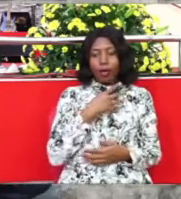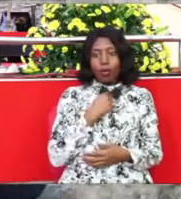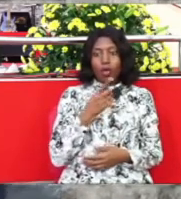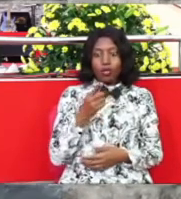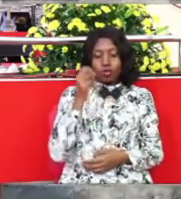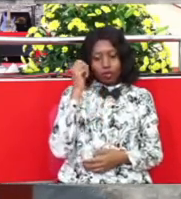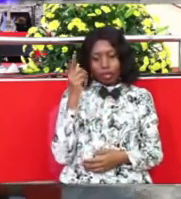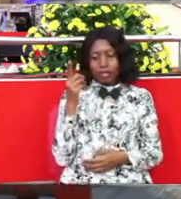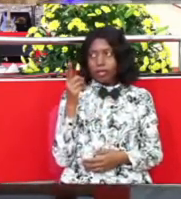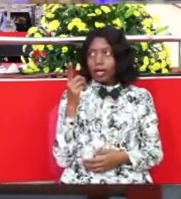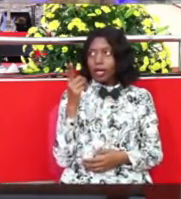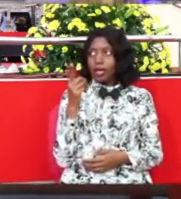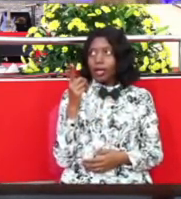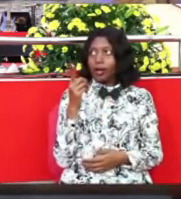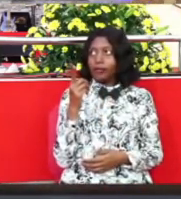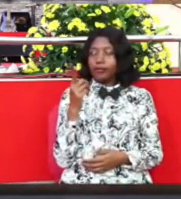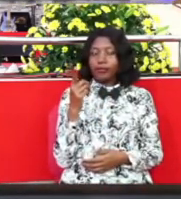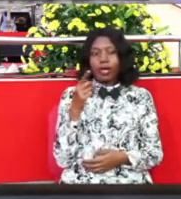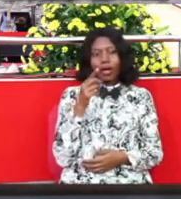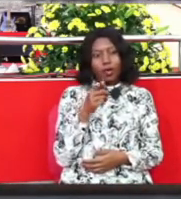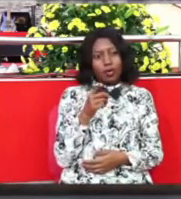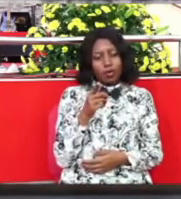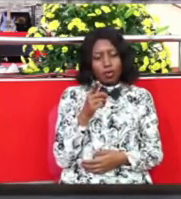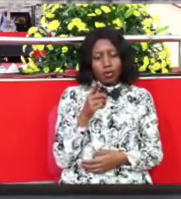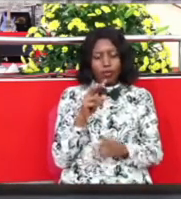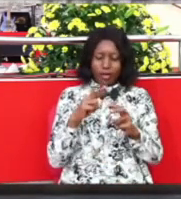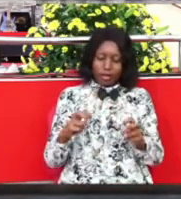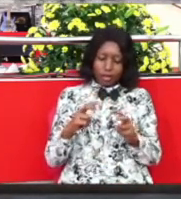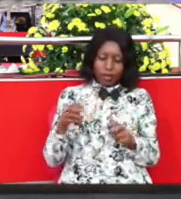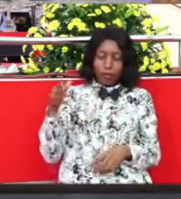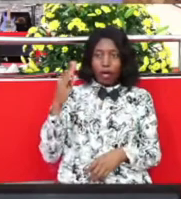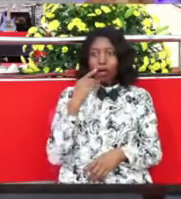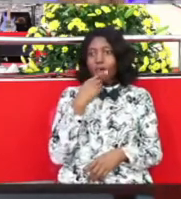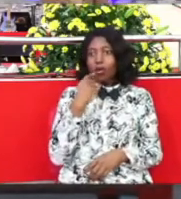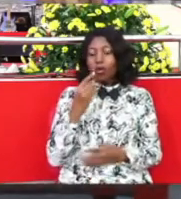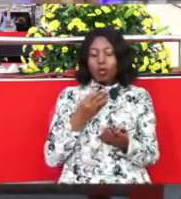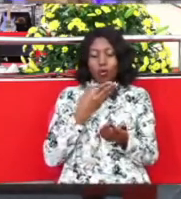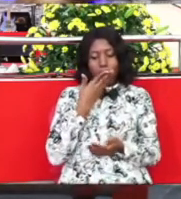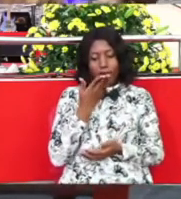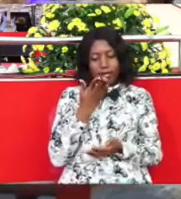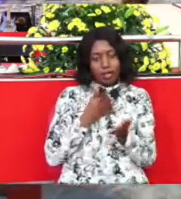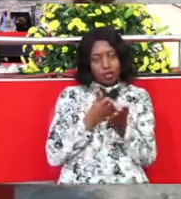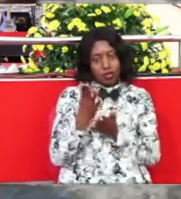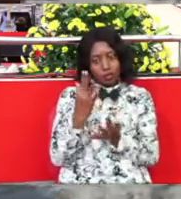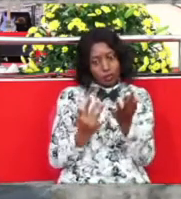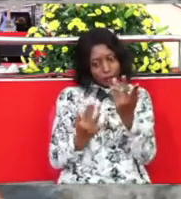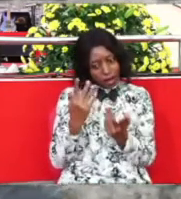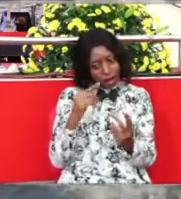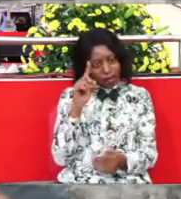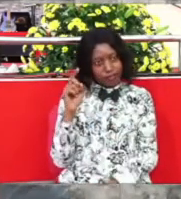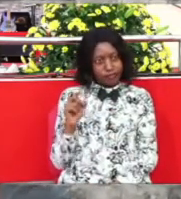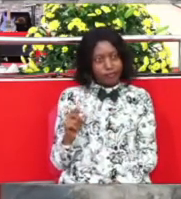nyumbani. Have you been seeking for a God who answers by fire? Je, umekuwa ukimtafuta Mungu anayejibu kwa moto? It reminds me of